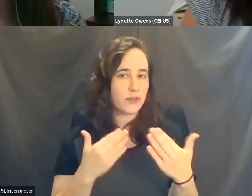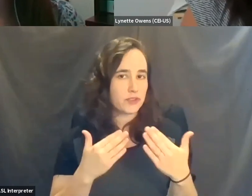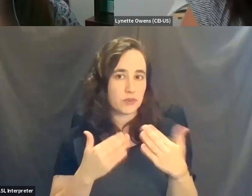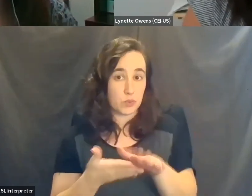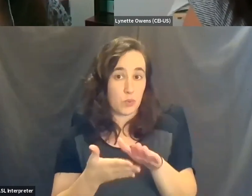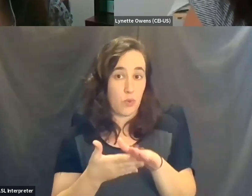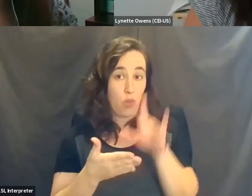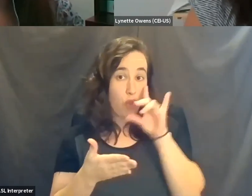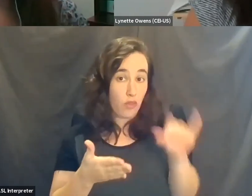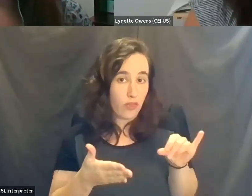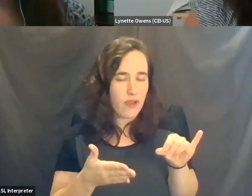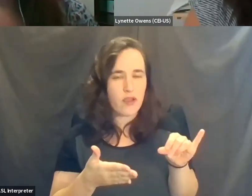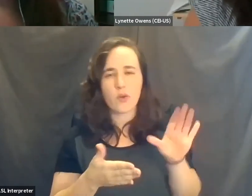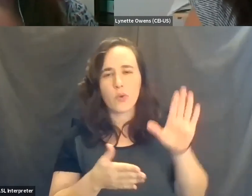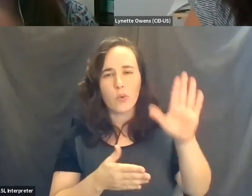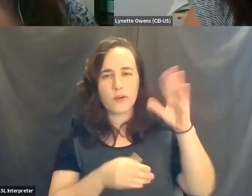or consider?